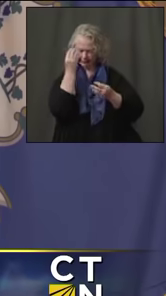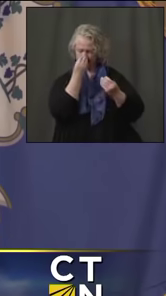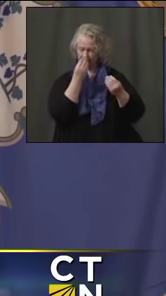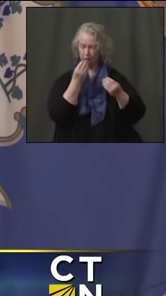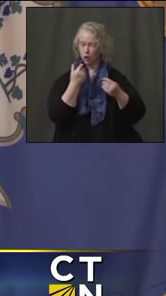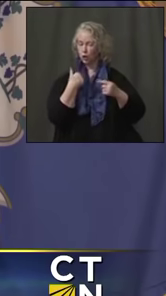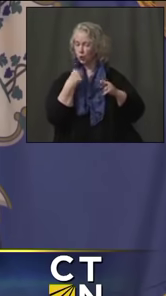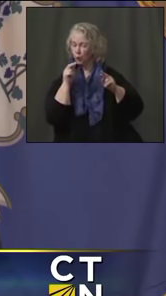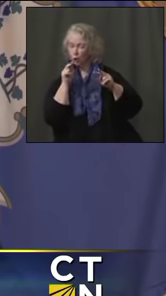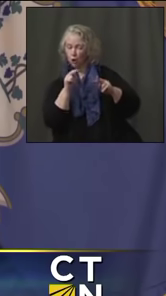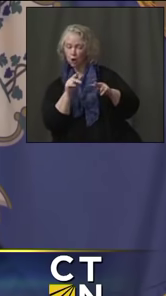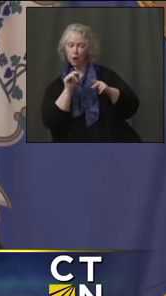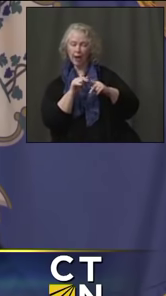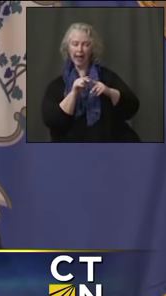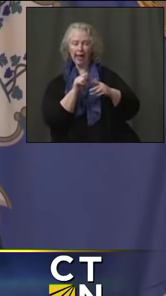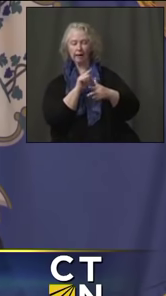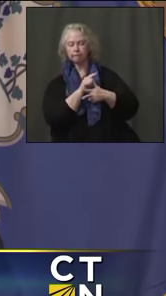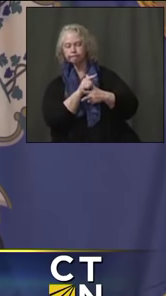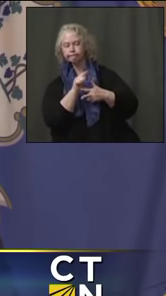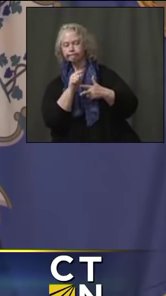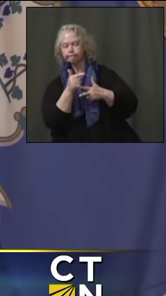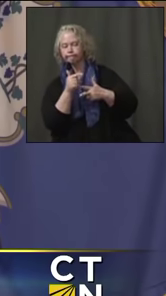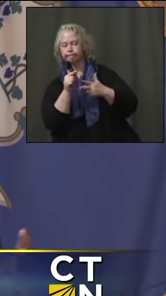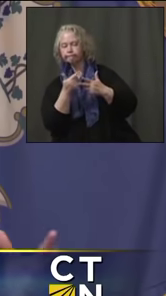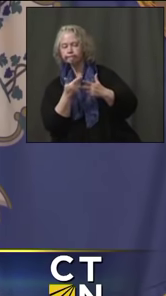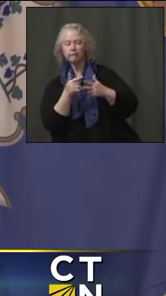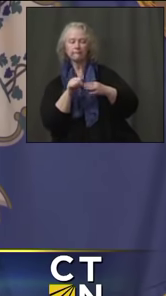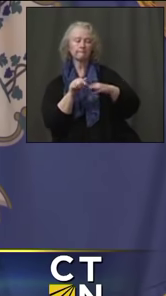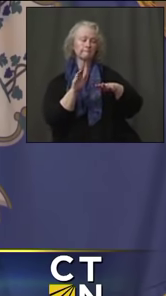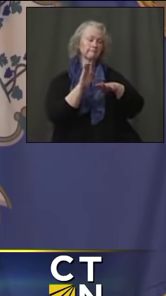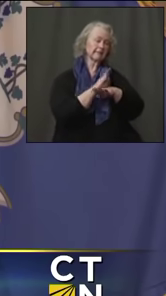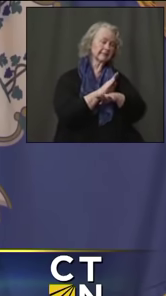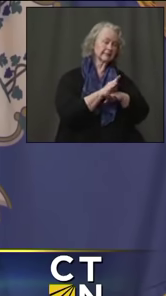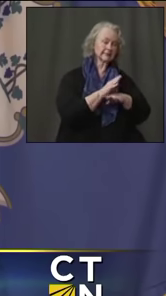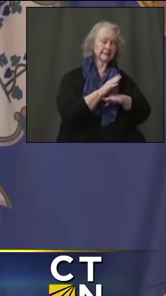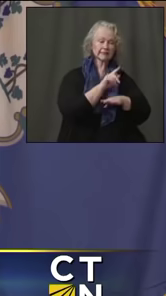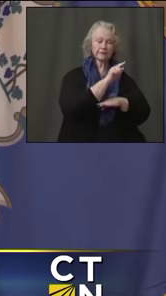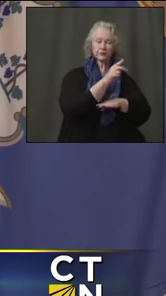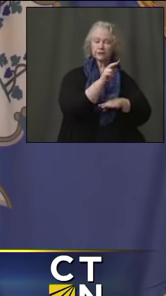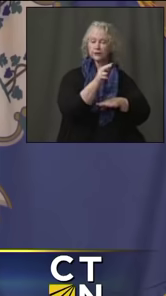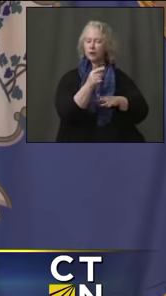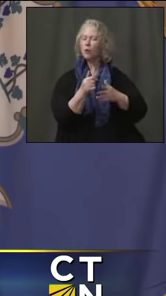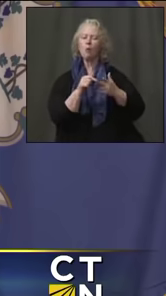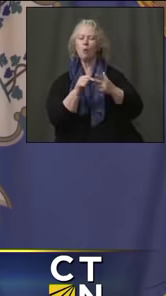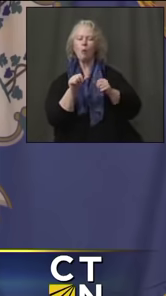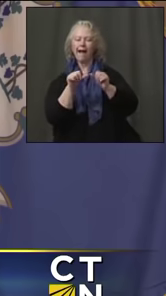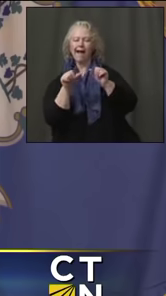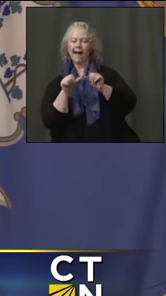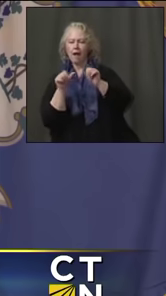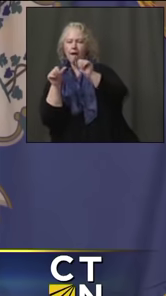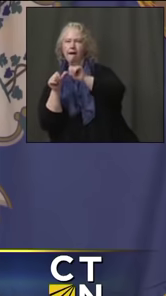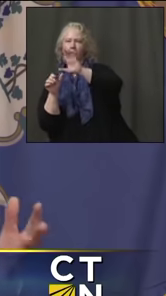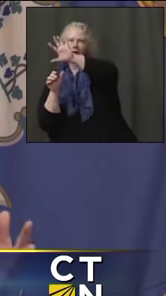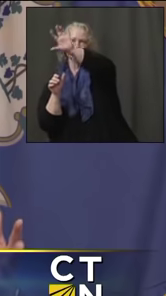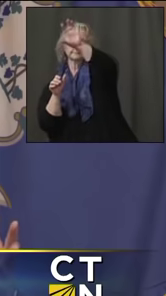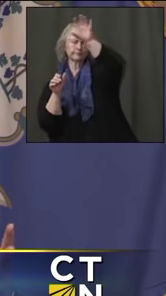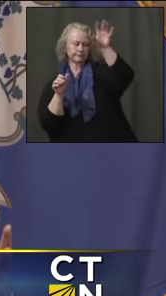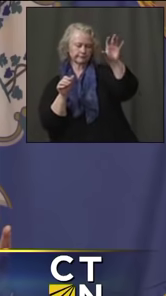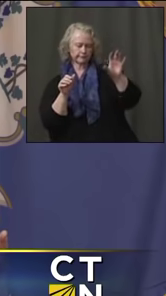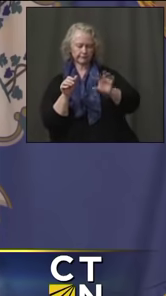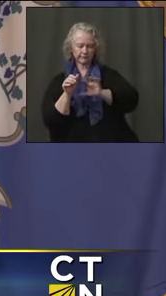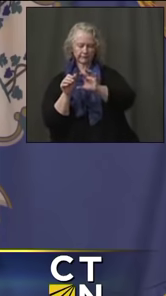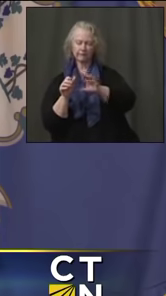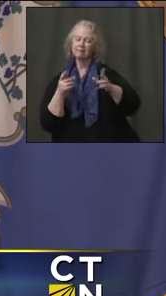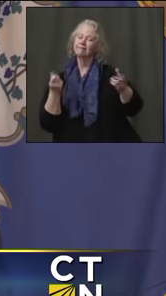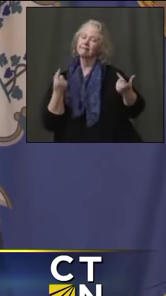should we do this by industry, should we do this by region, and I think they came to the correct conclusion that we're a small